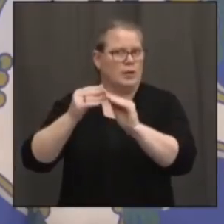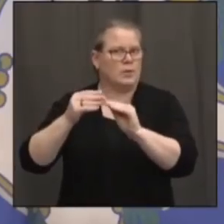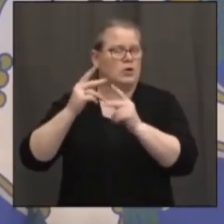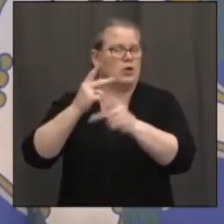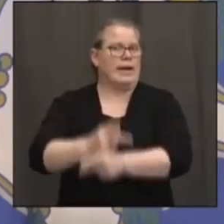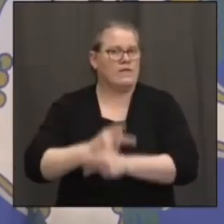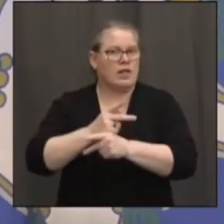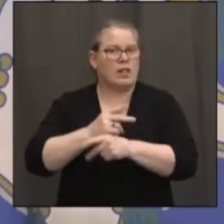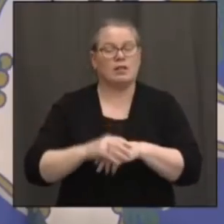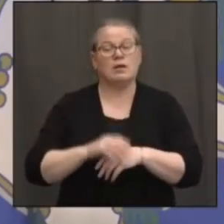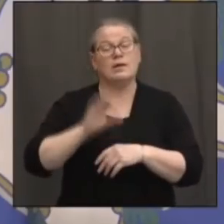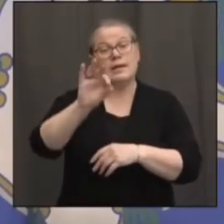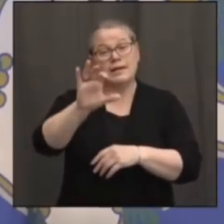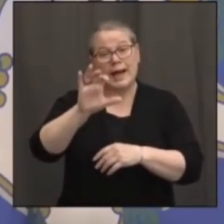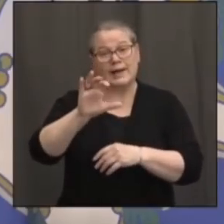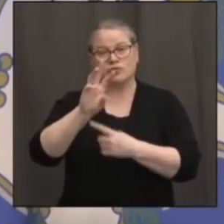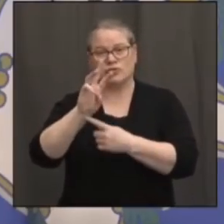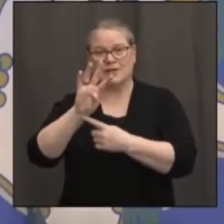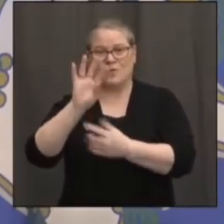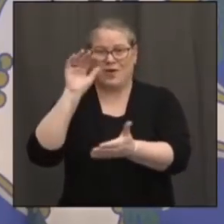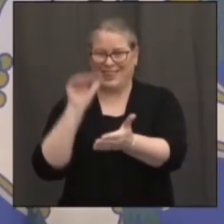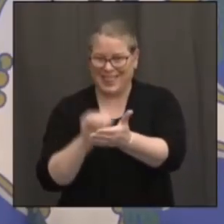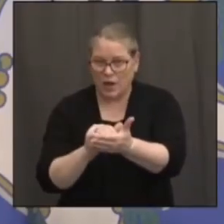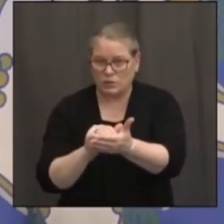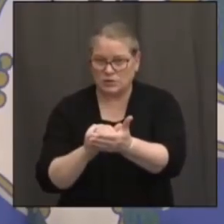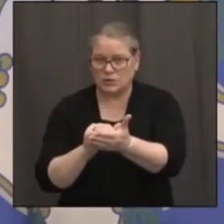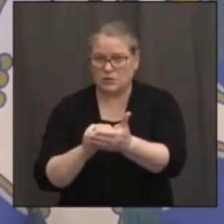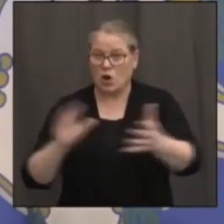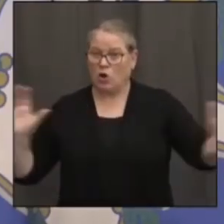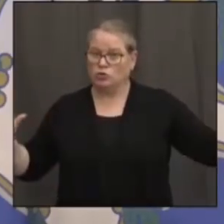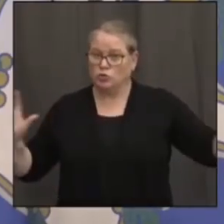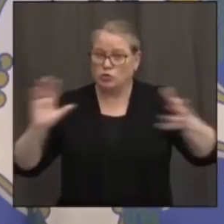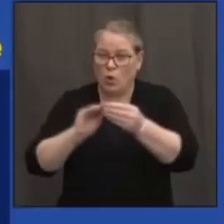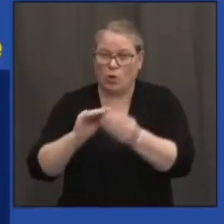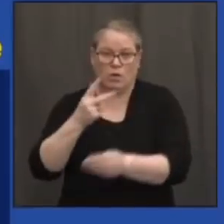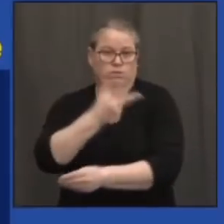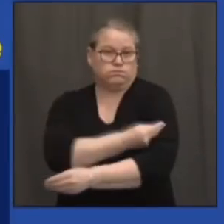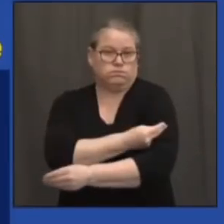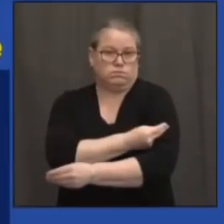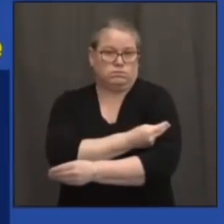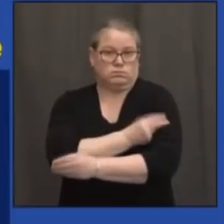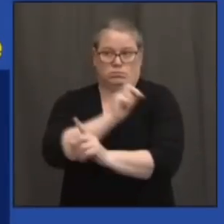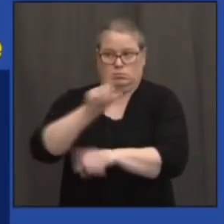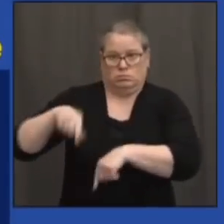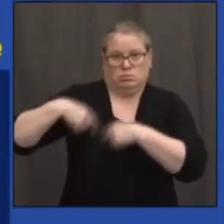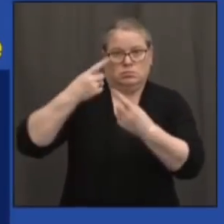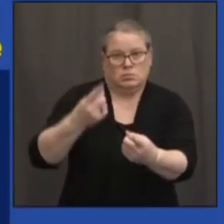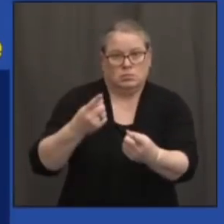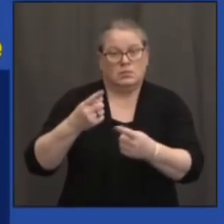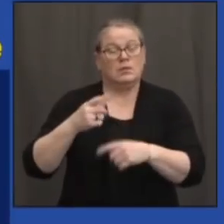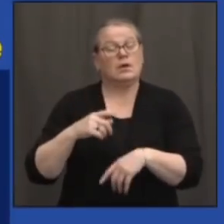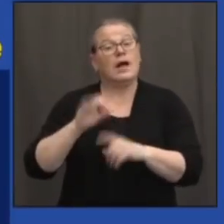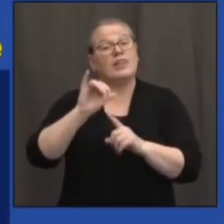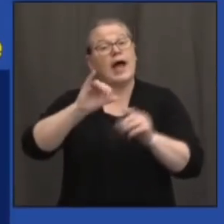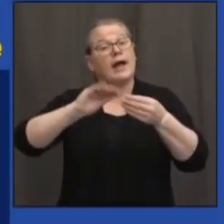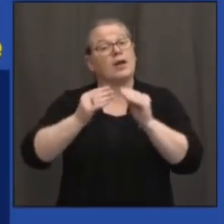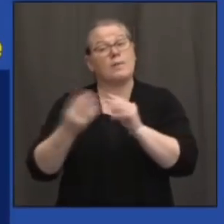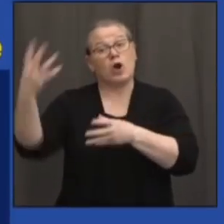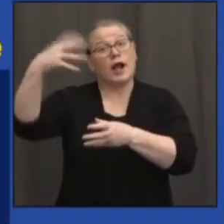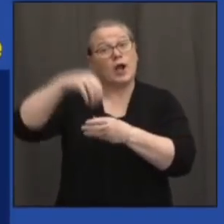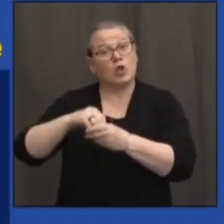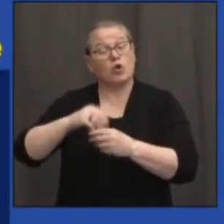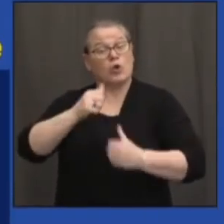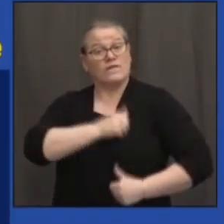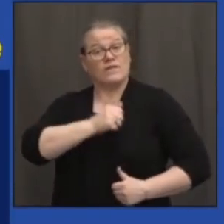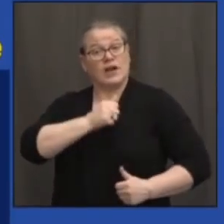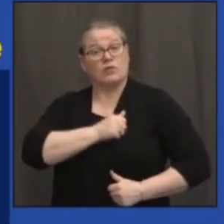964,000 total doses administered to date. And that doesn't include what we have in the Veterans Administration. That doesn't include what